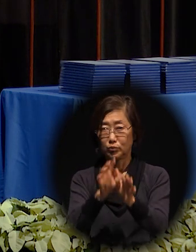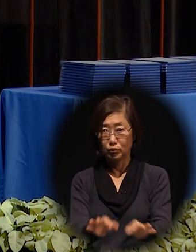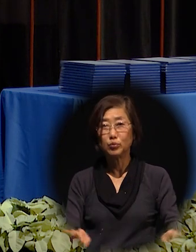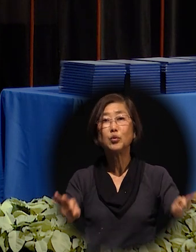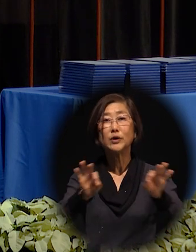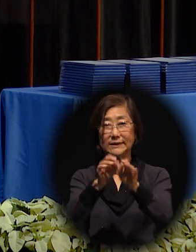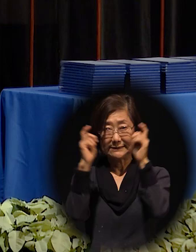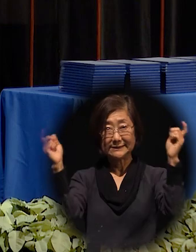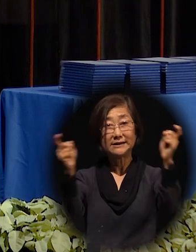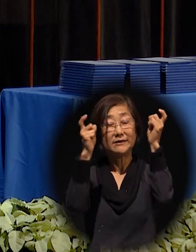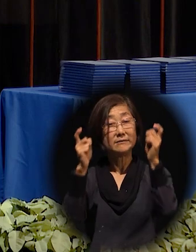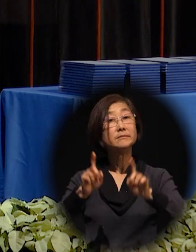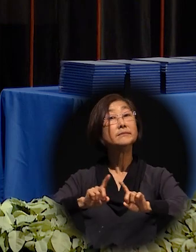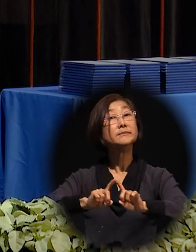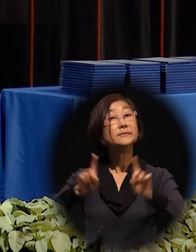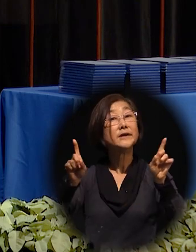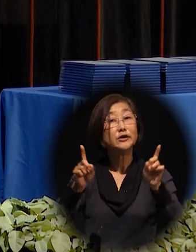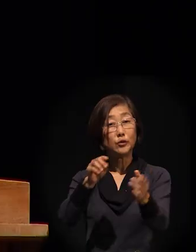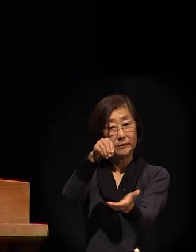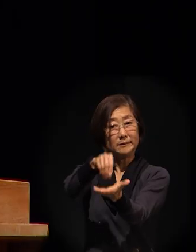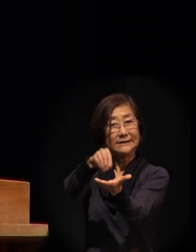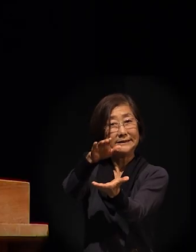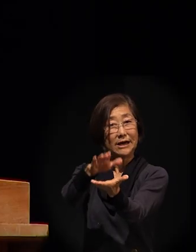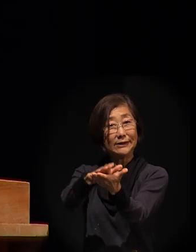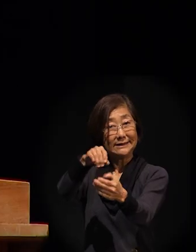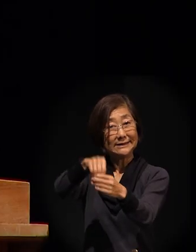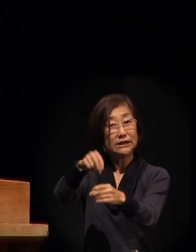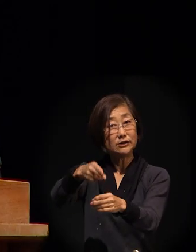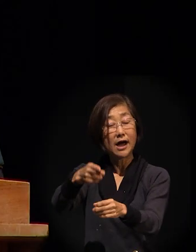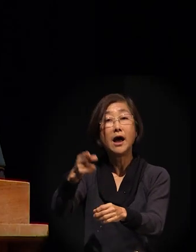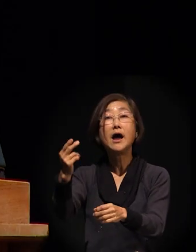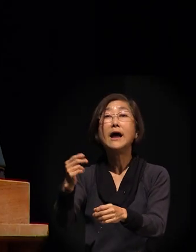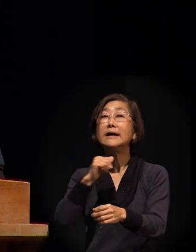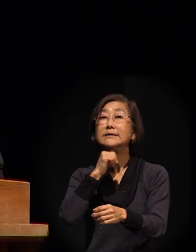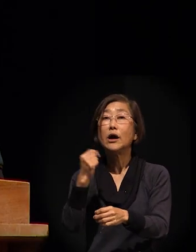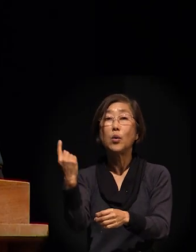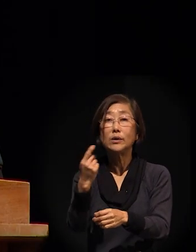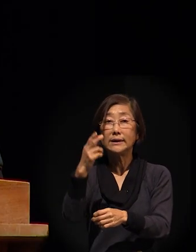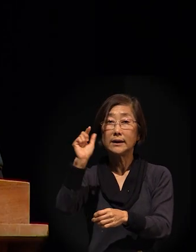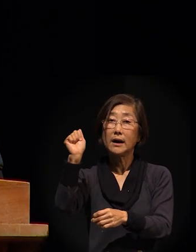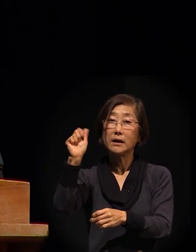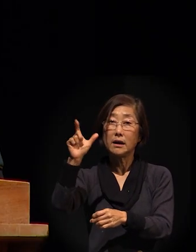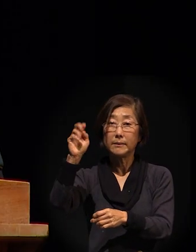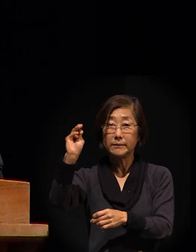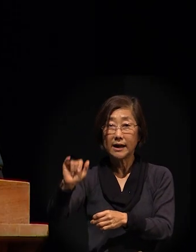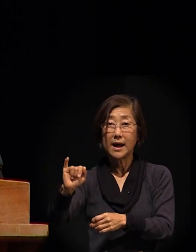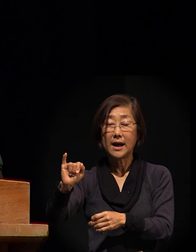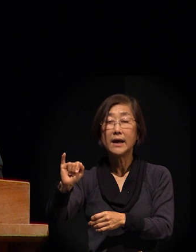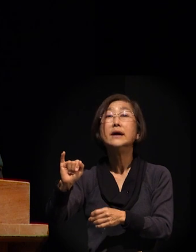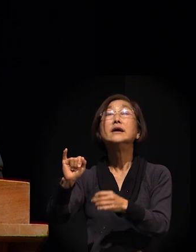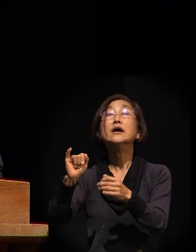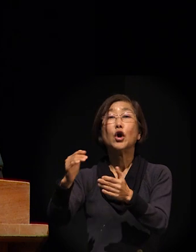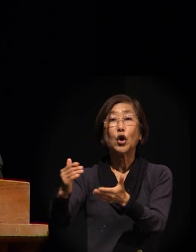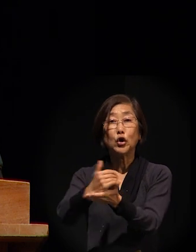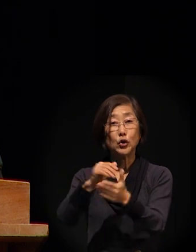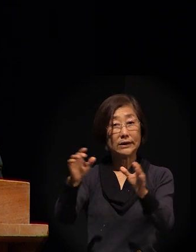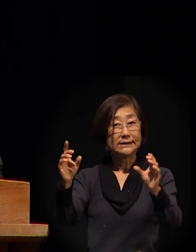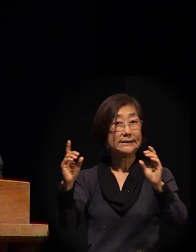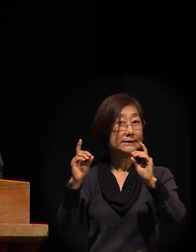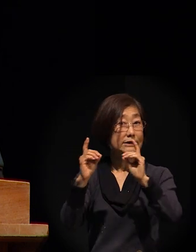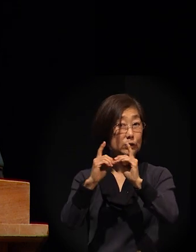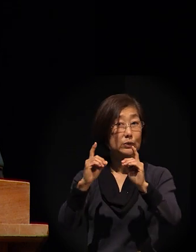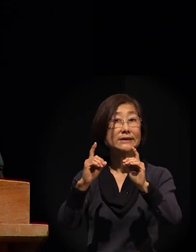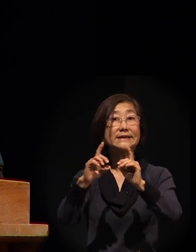of celebration. In fact, you will go down in history not only as ECC alumni, having earned